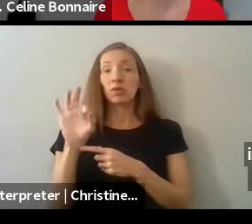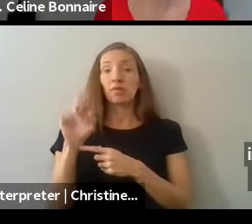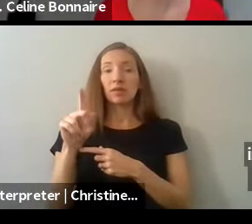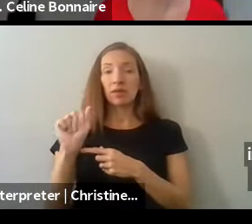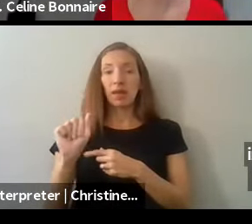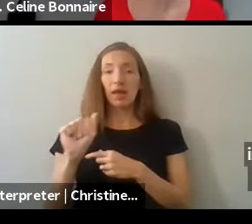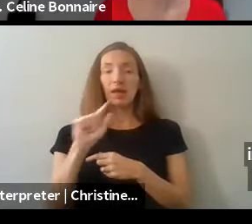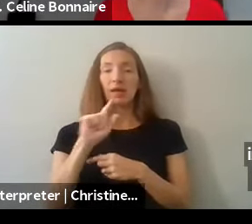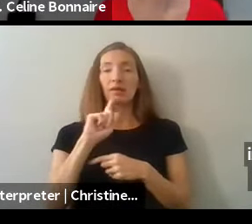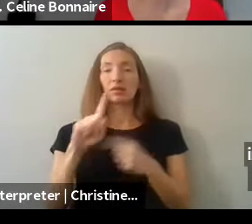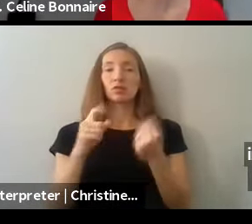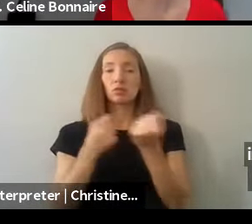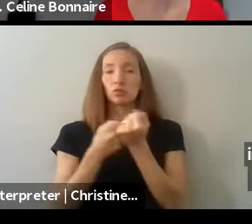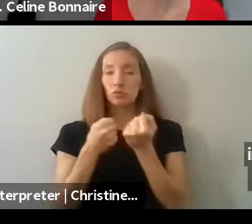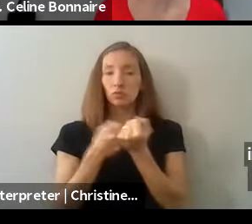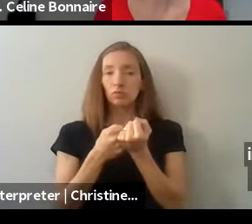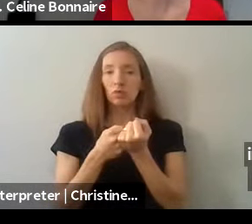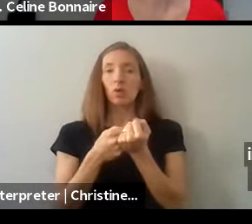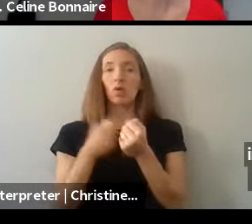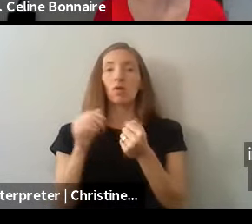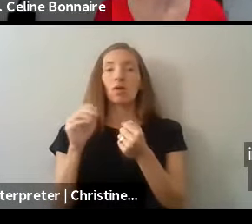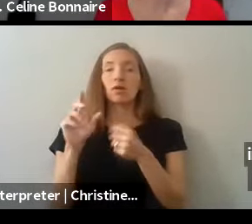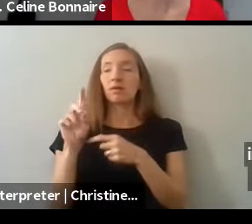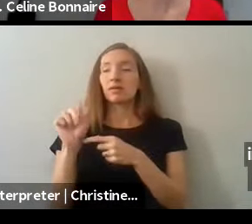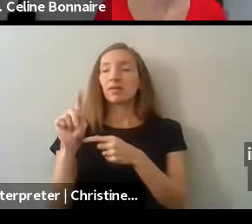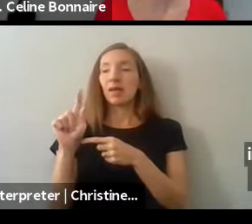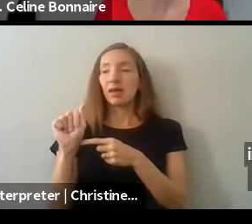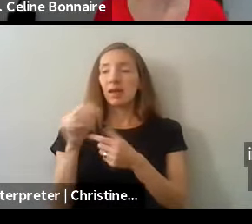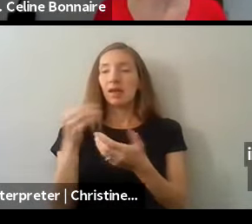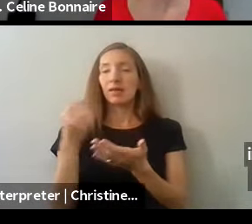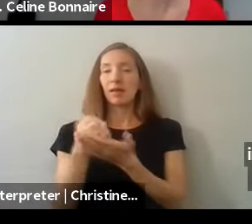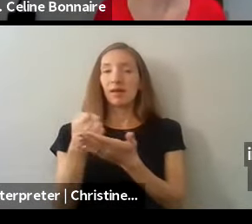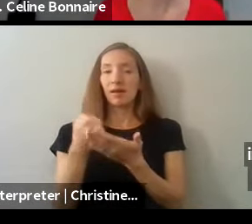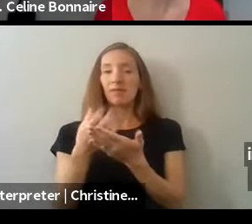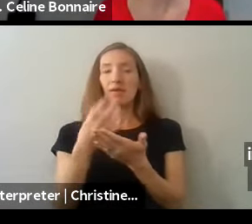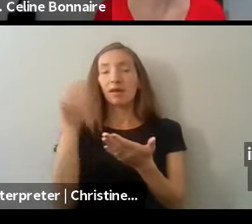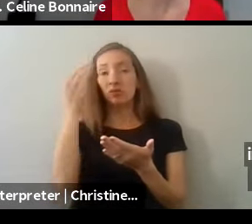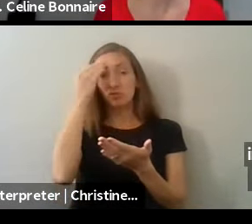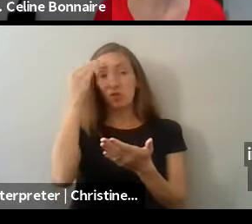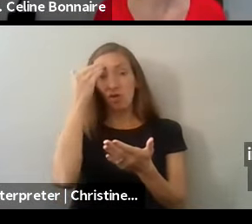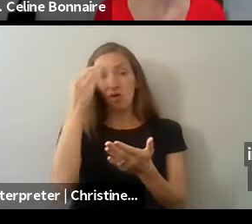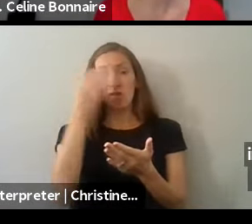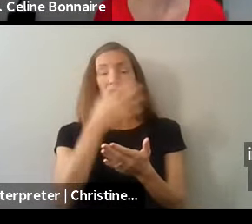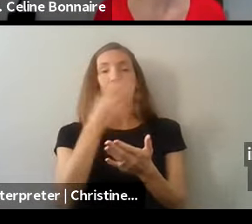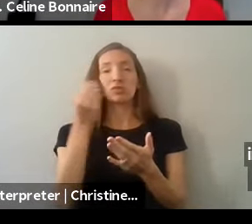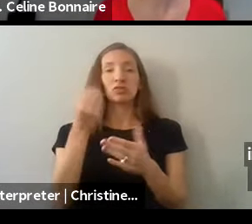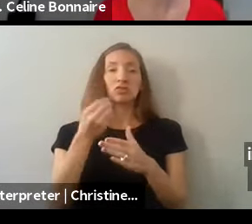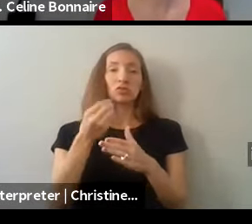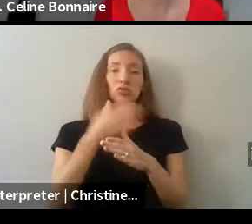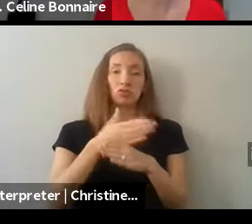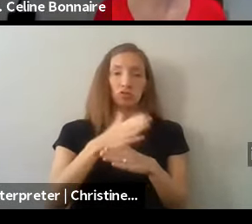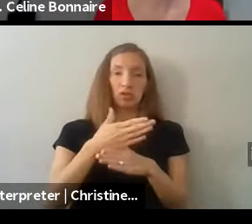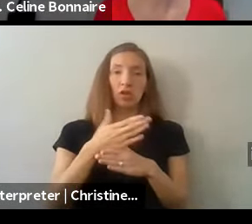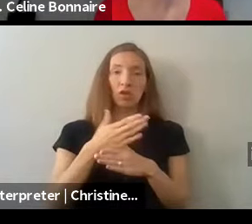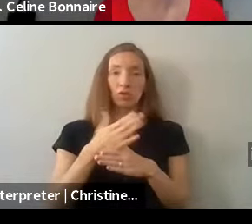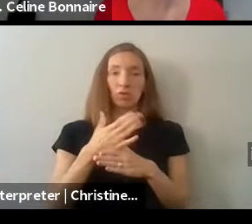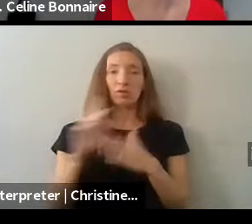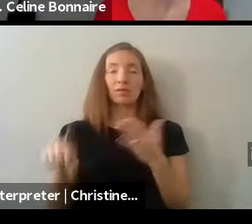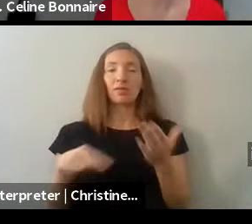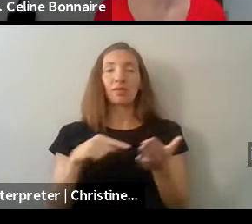broaden data, evidence, and knowledge generation and sharing. This has included teasing